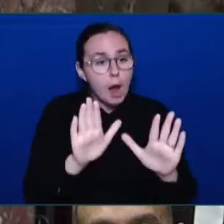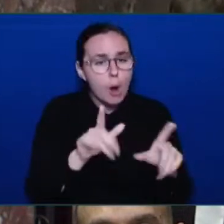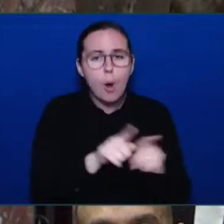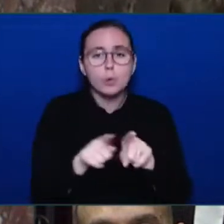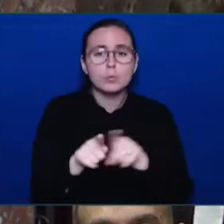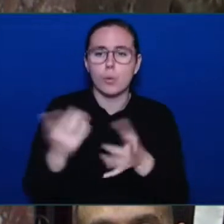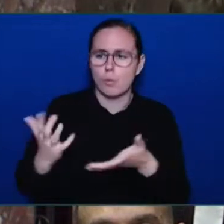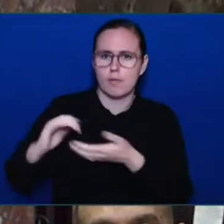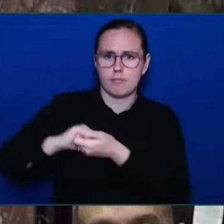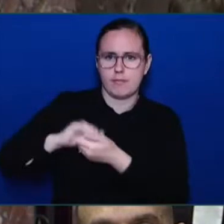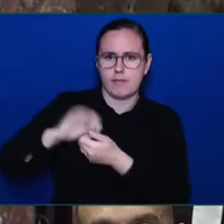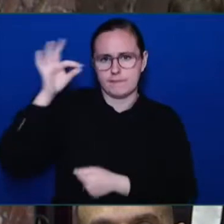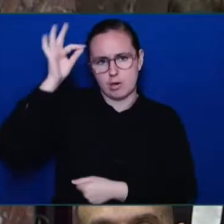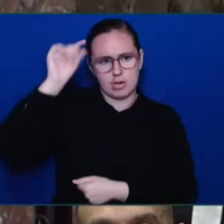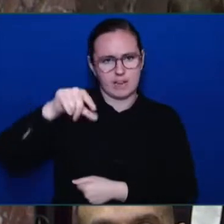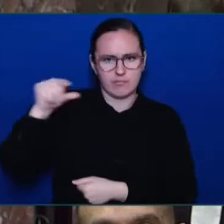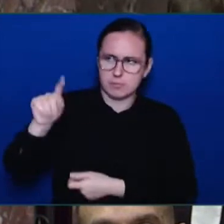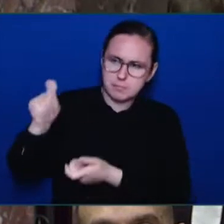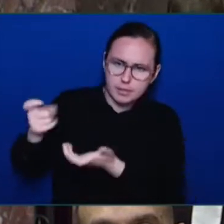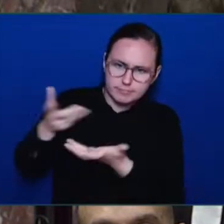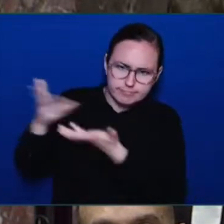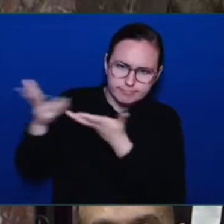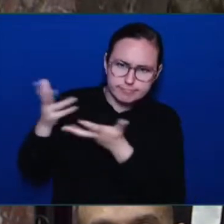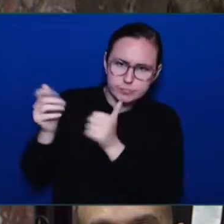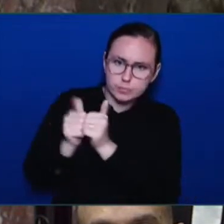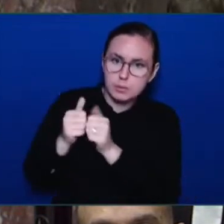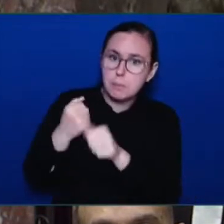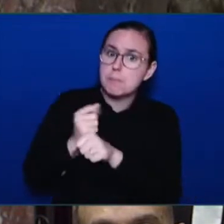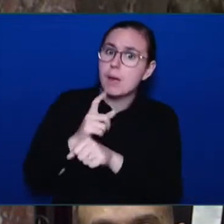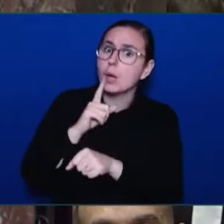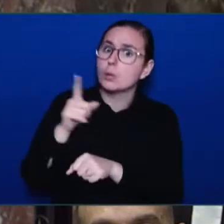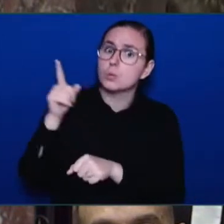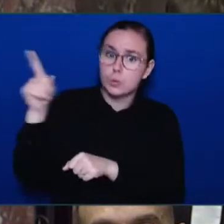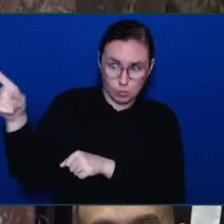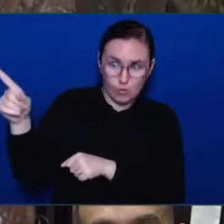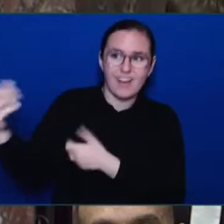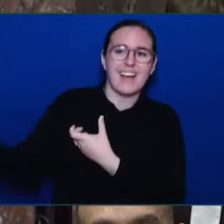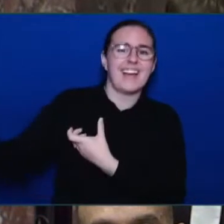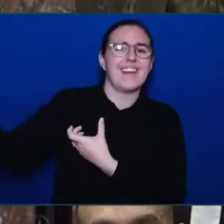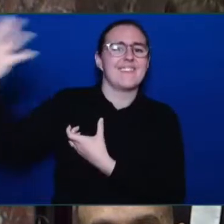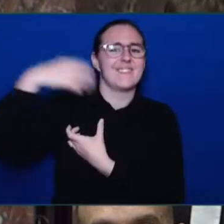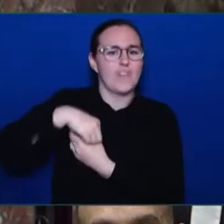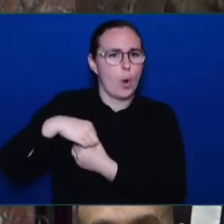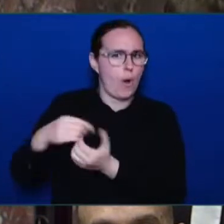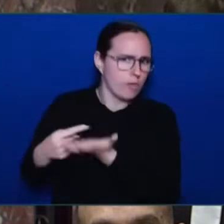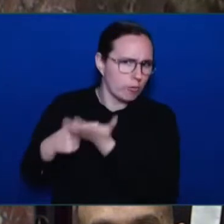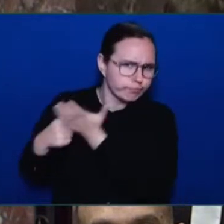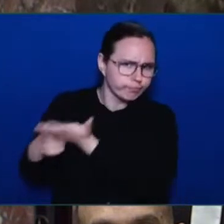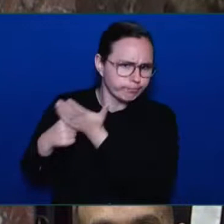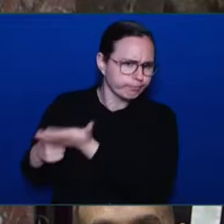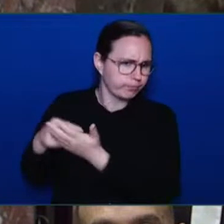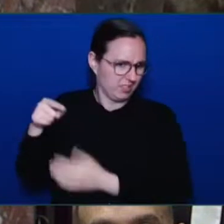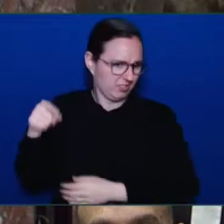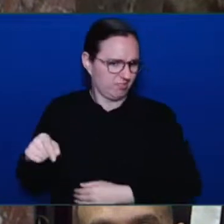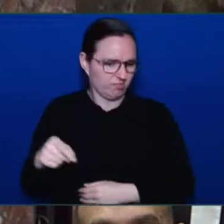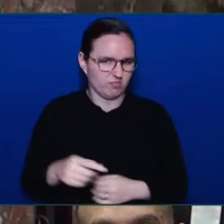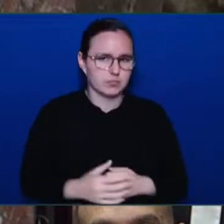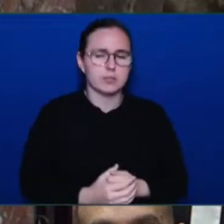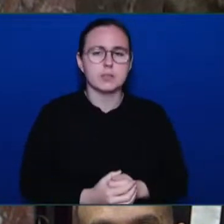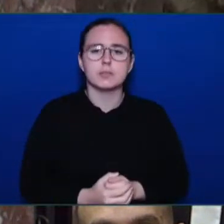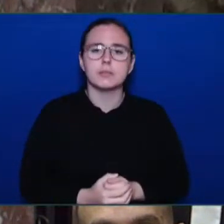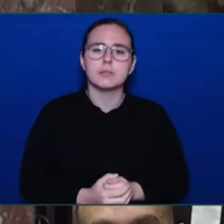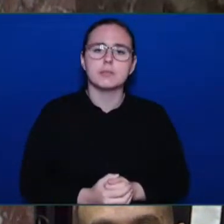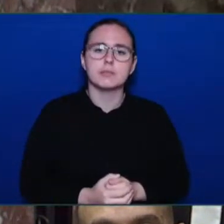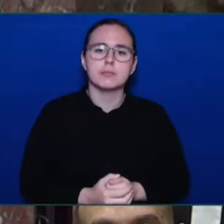to the table and make reforms they need to make as well. I believe, Mr. Speaker, the House and the people of British Columbia would expect